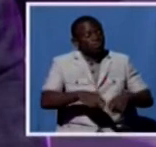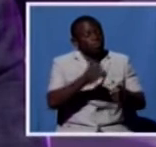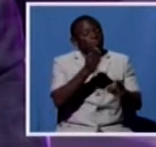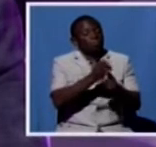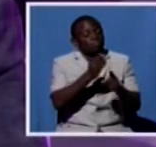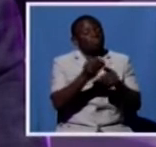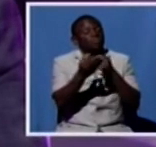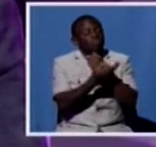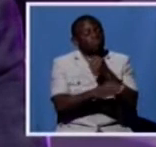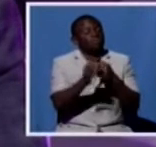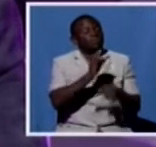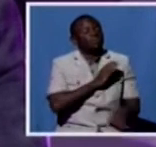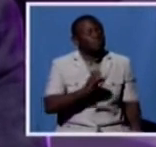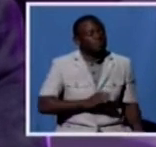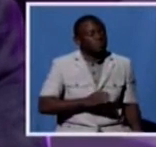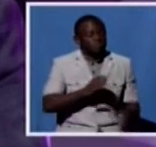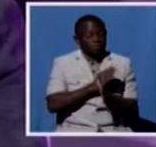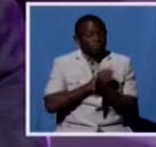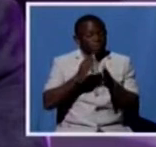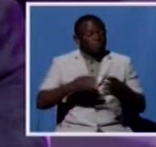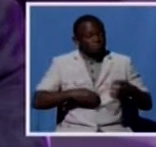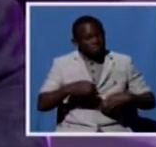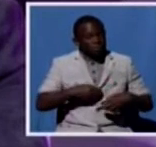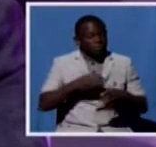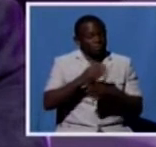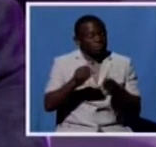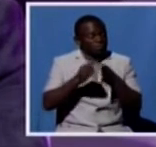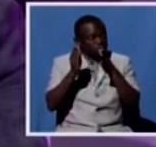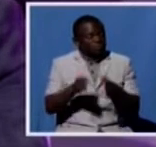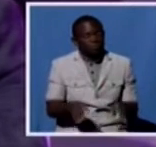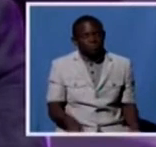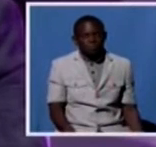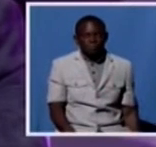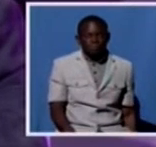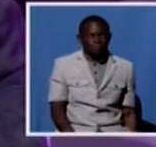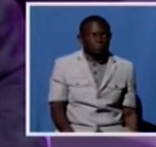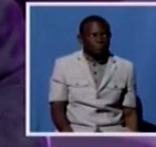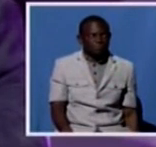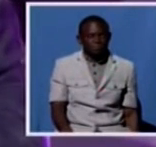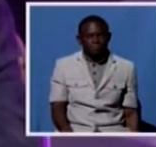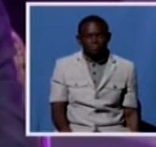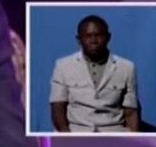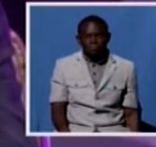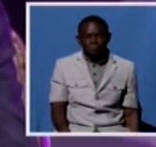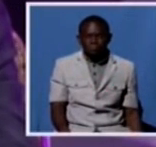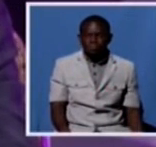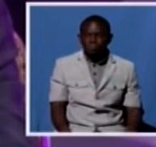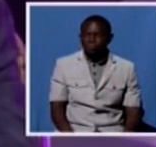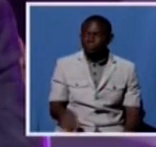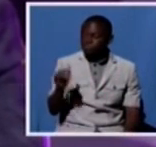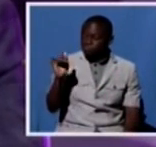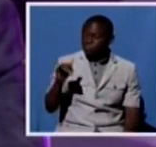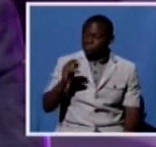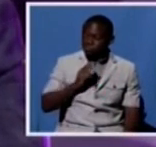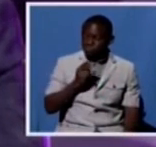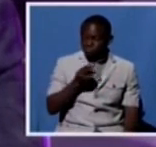Maybe 2 things, Grevazio. Firstly, yes, we have set up a criteria in terms of payment